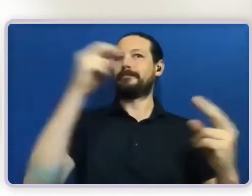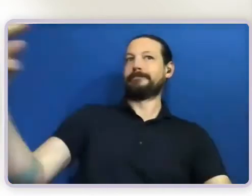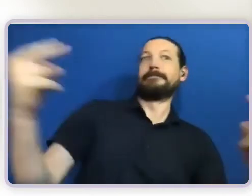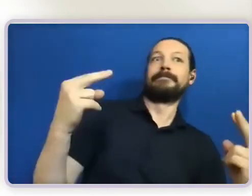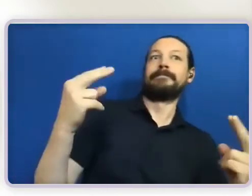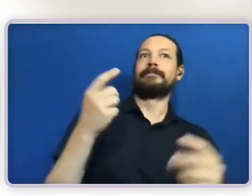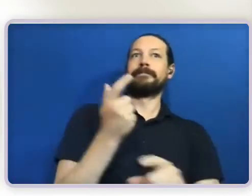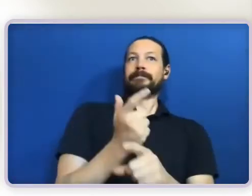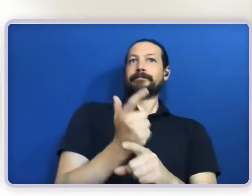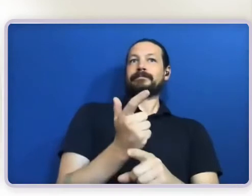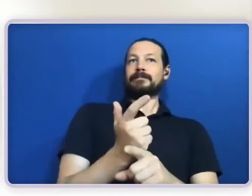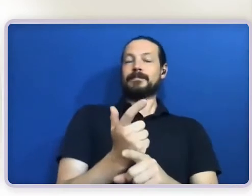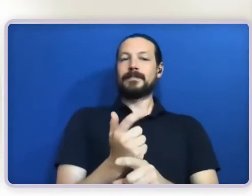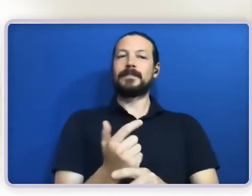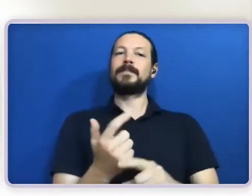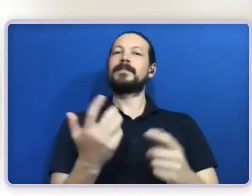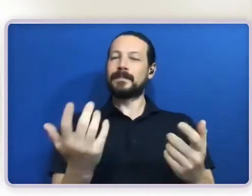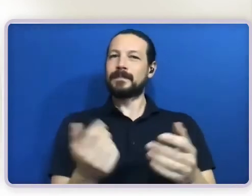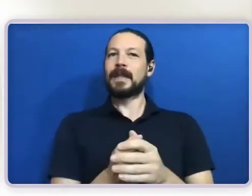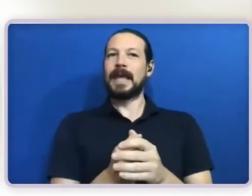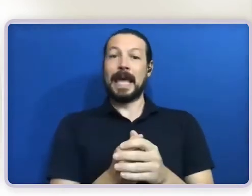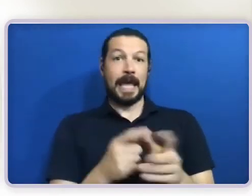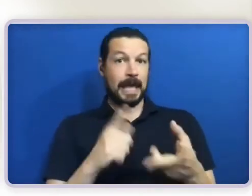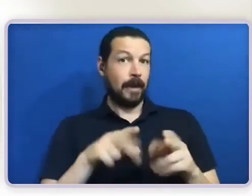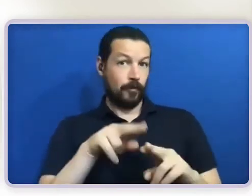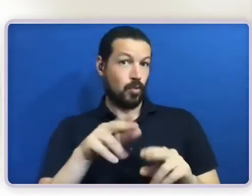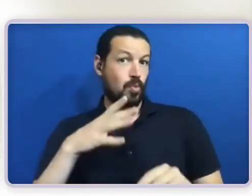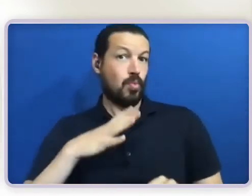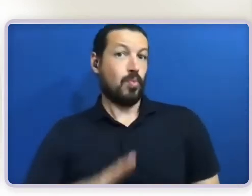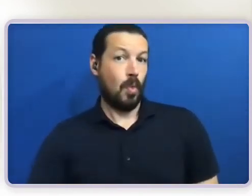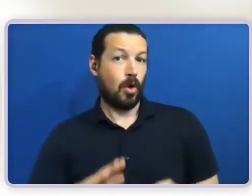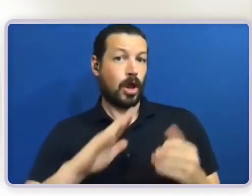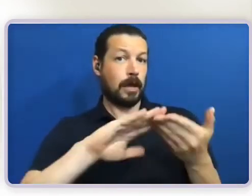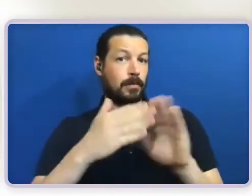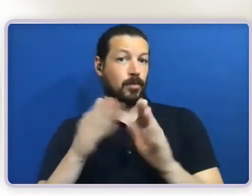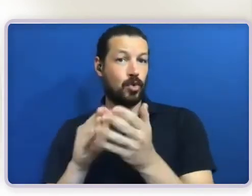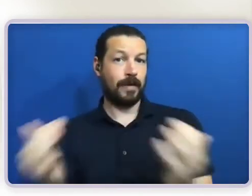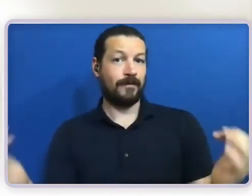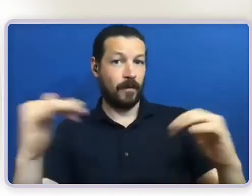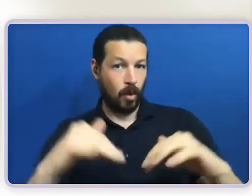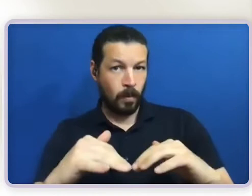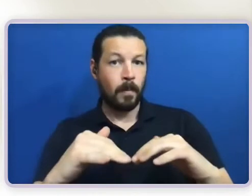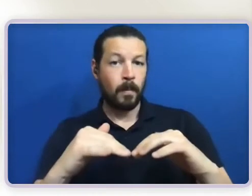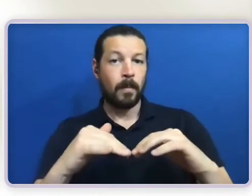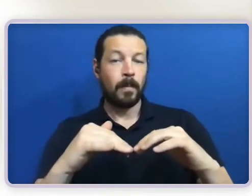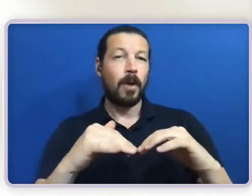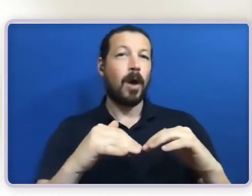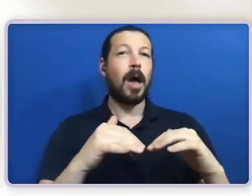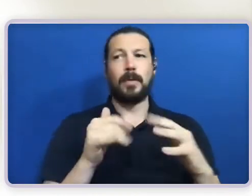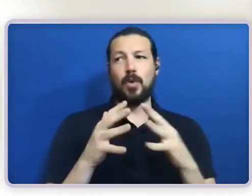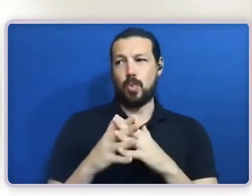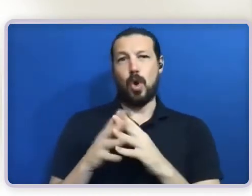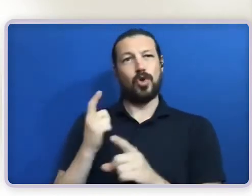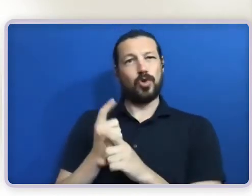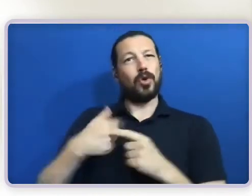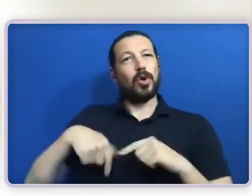We would recommend, if you decide that you want to attend a community forum, that you talk to our service